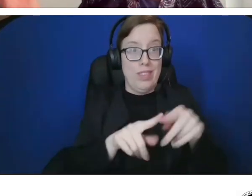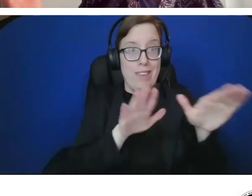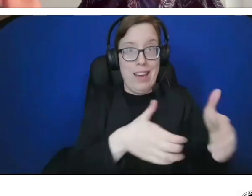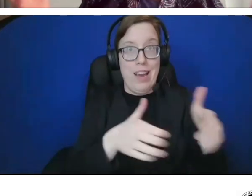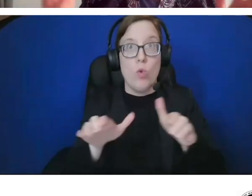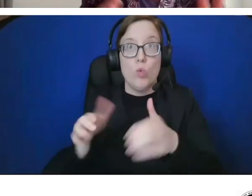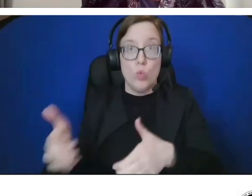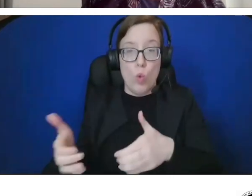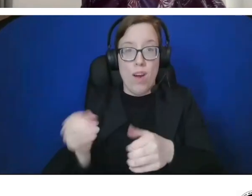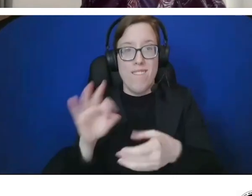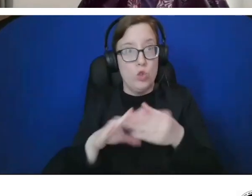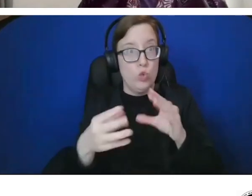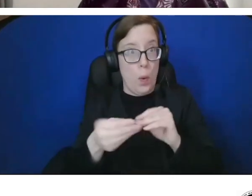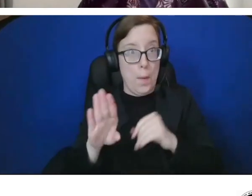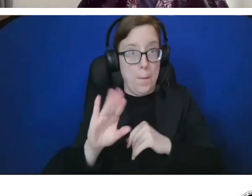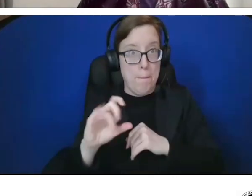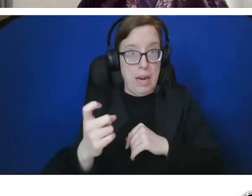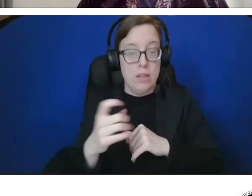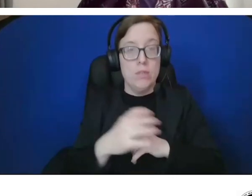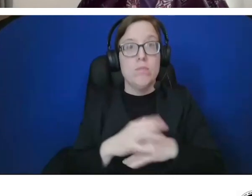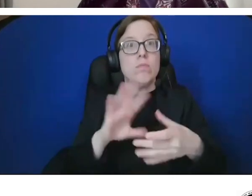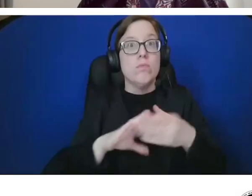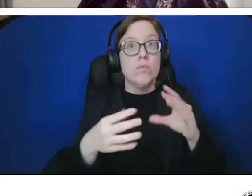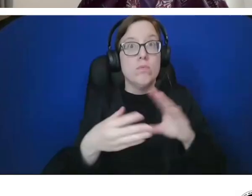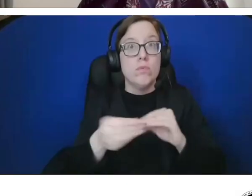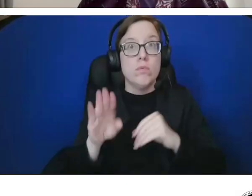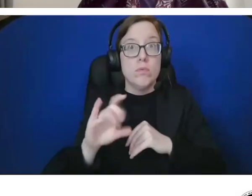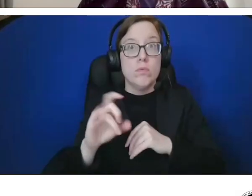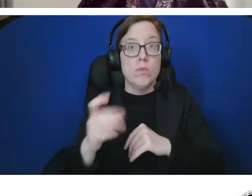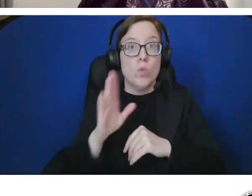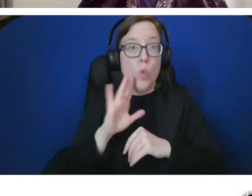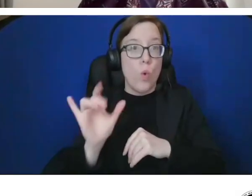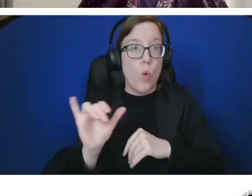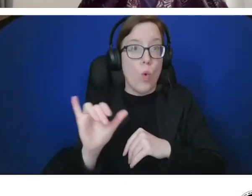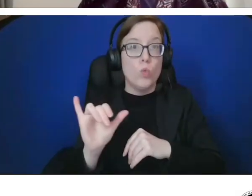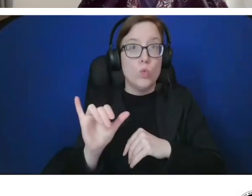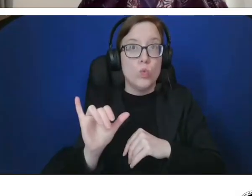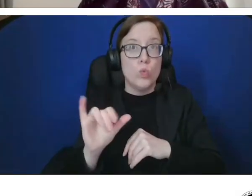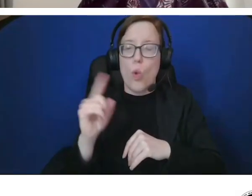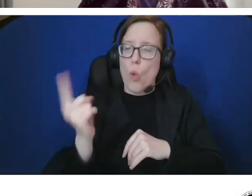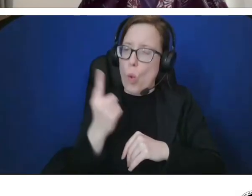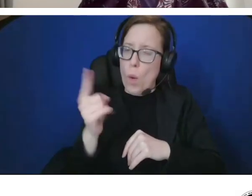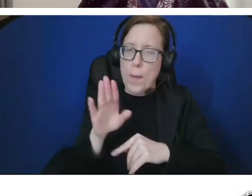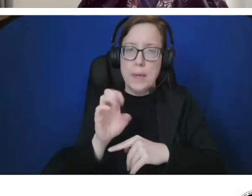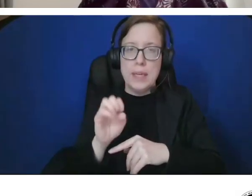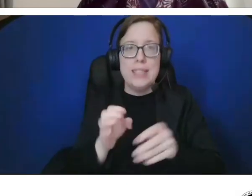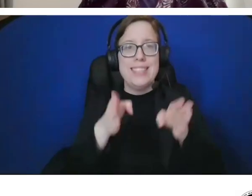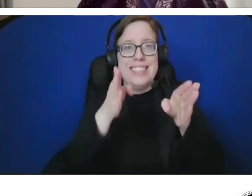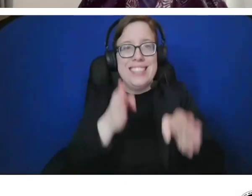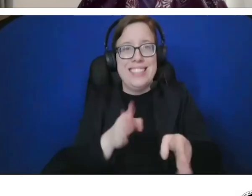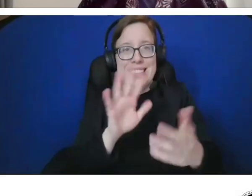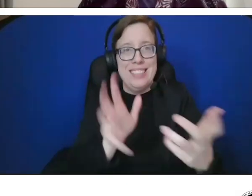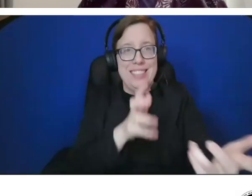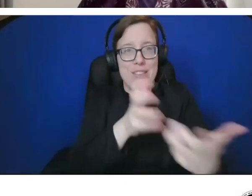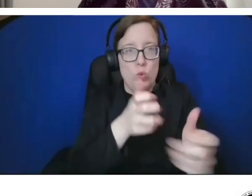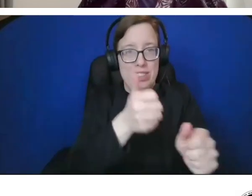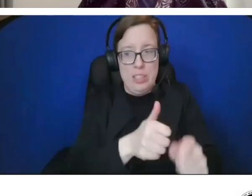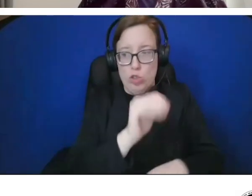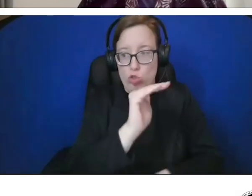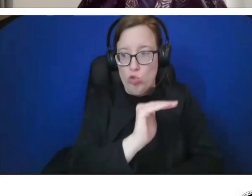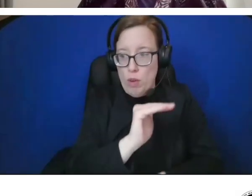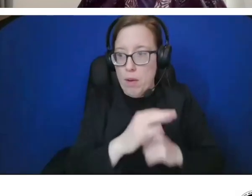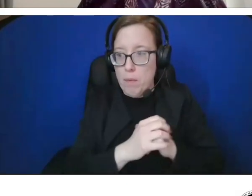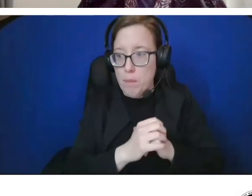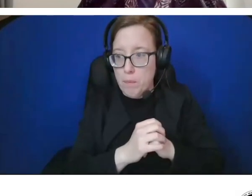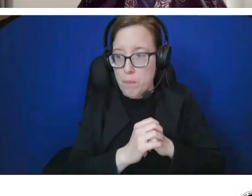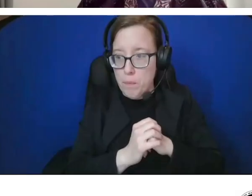different categories of story boxes. Story boxes will also always be individualized to each